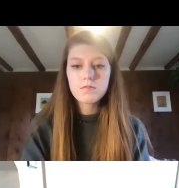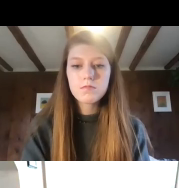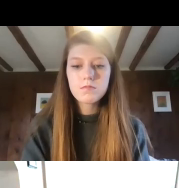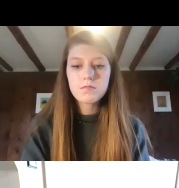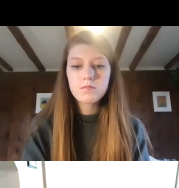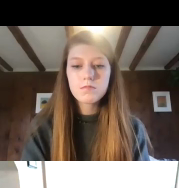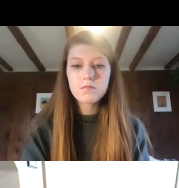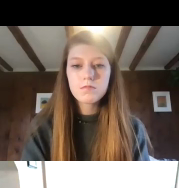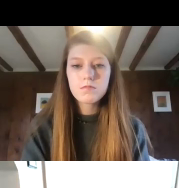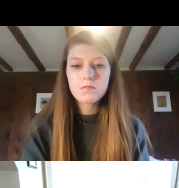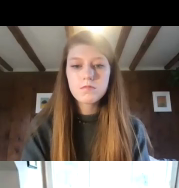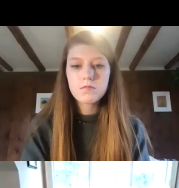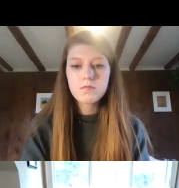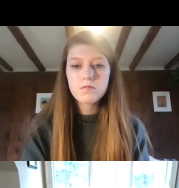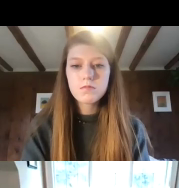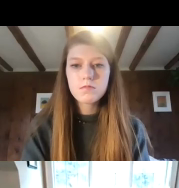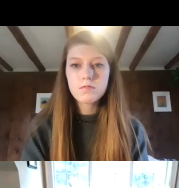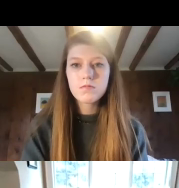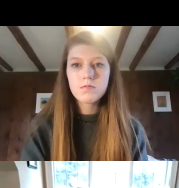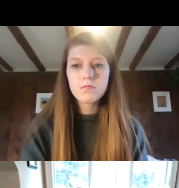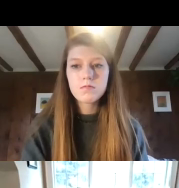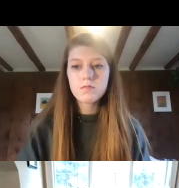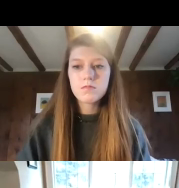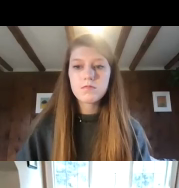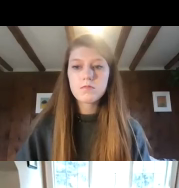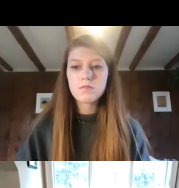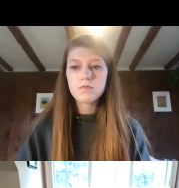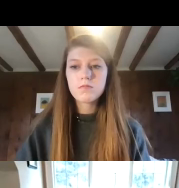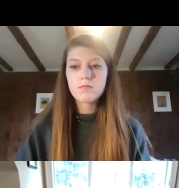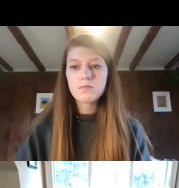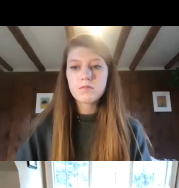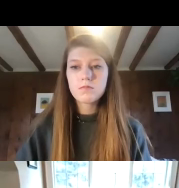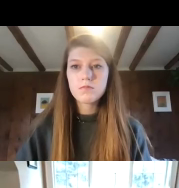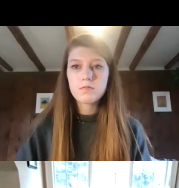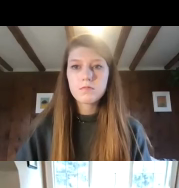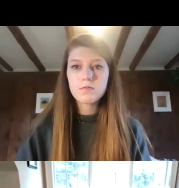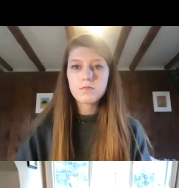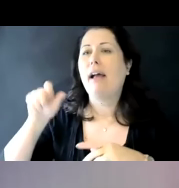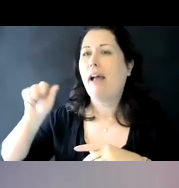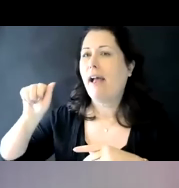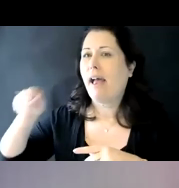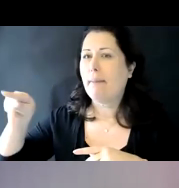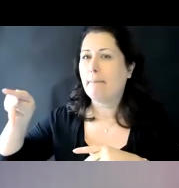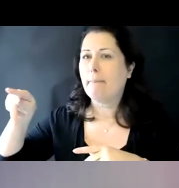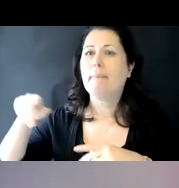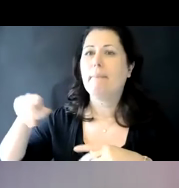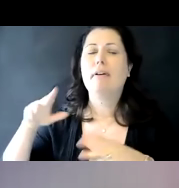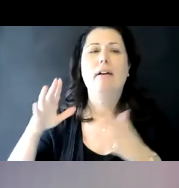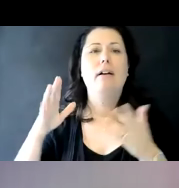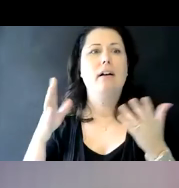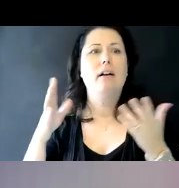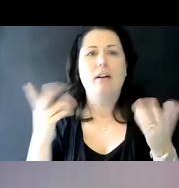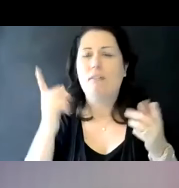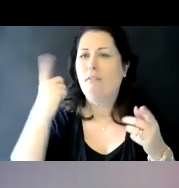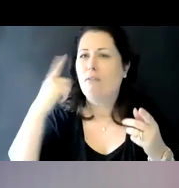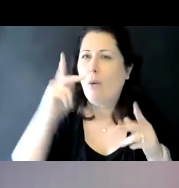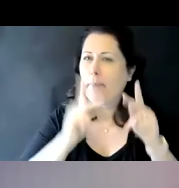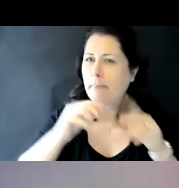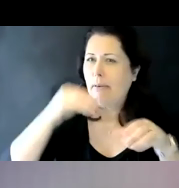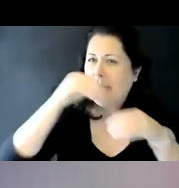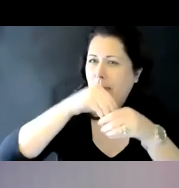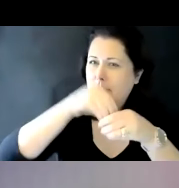We also started to get requests for an app, and that was again from people with personal experience of addiction and recovery saying, okay, you've got